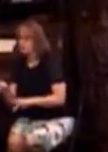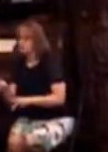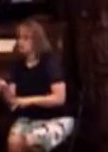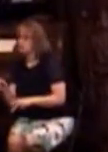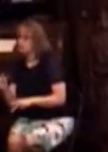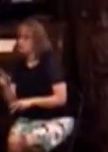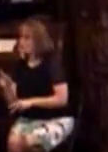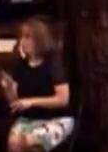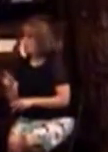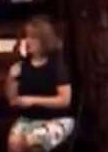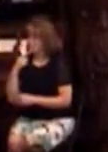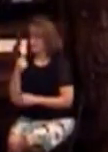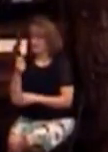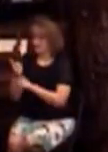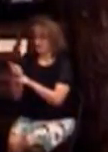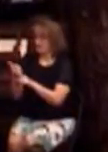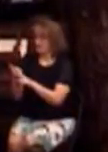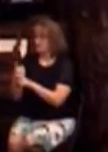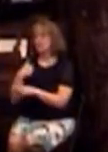about it? You know,